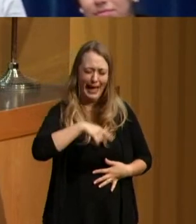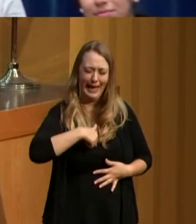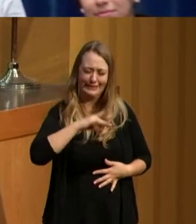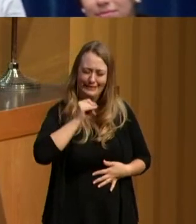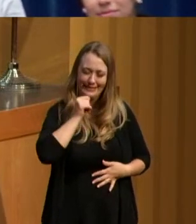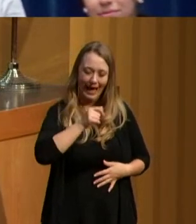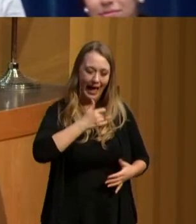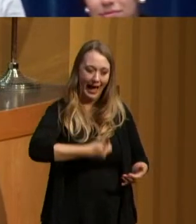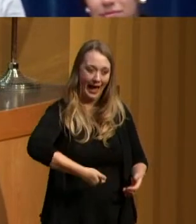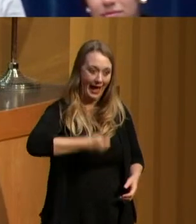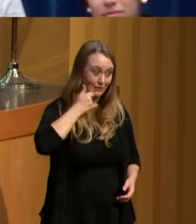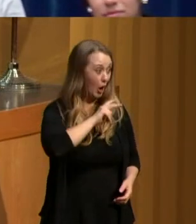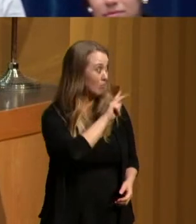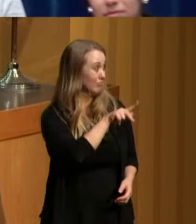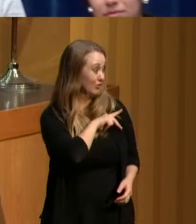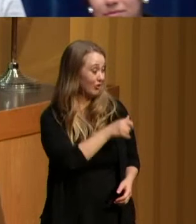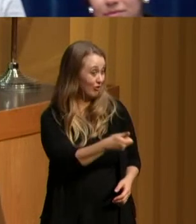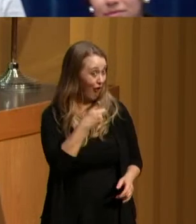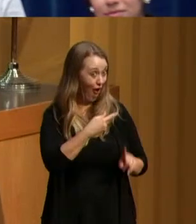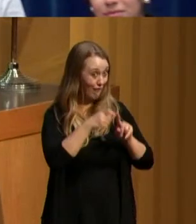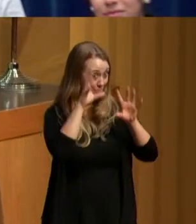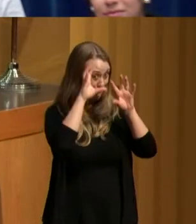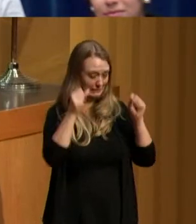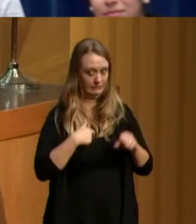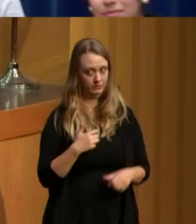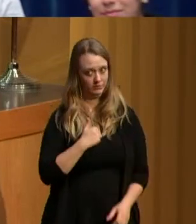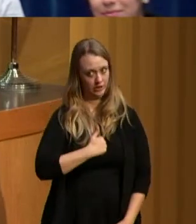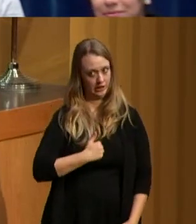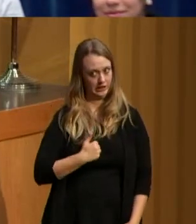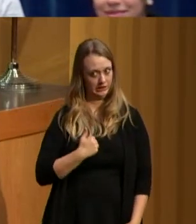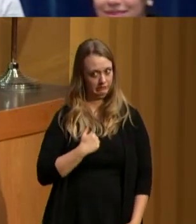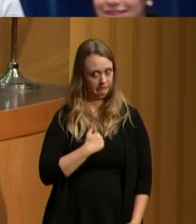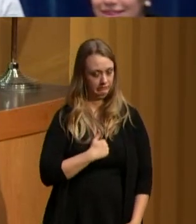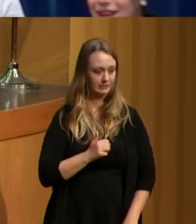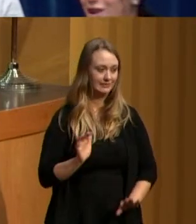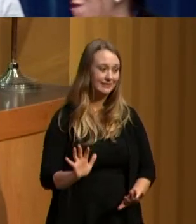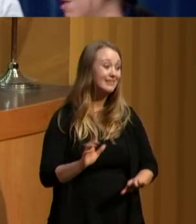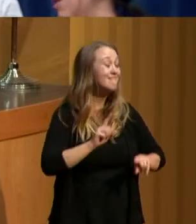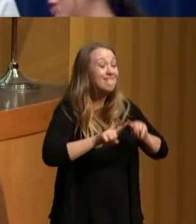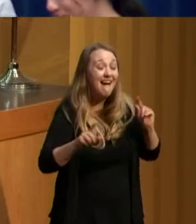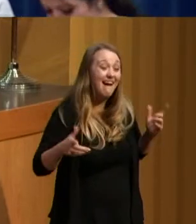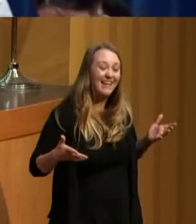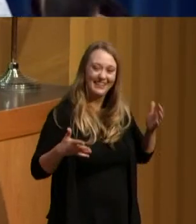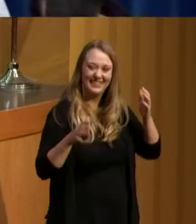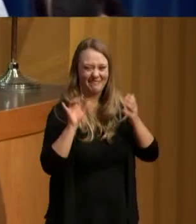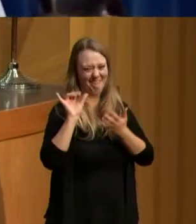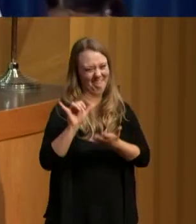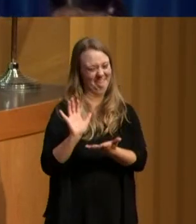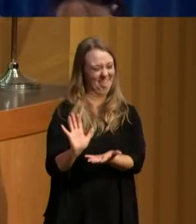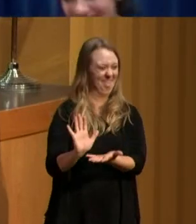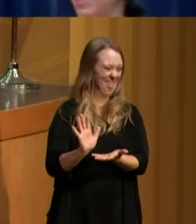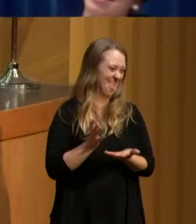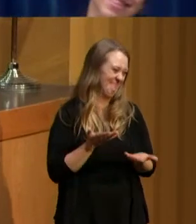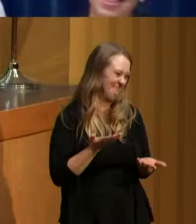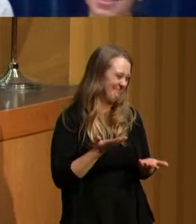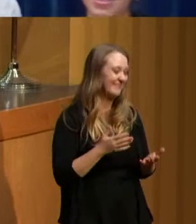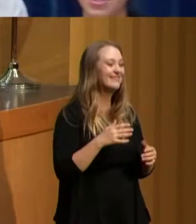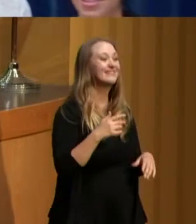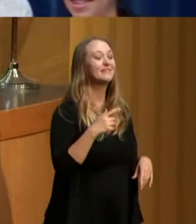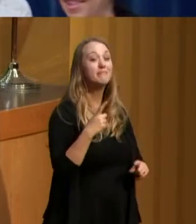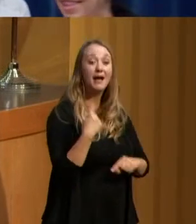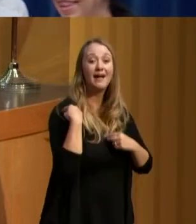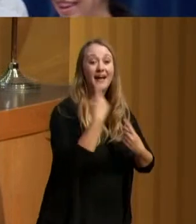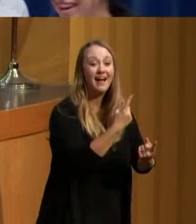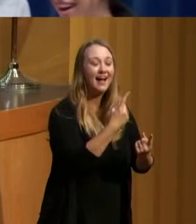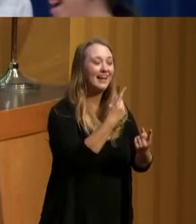call, a personal phone call from our president. So I apologize, sir. But it's one of those. That's the man he is. And again, it's been